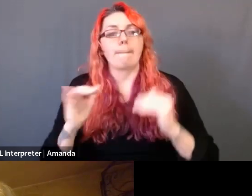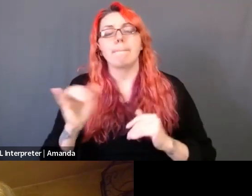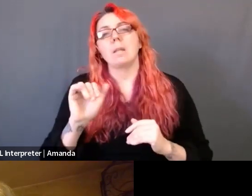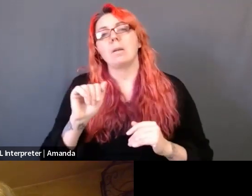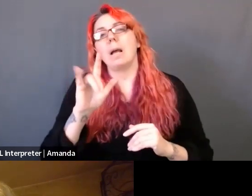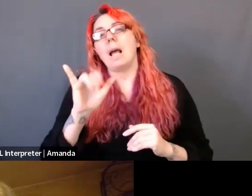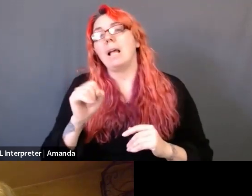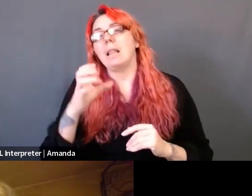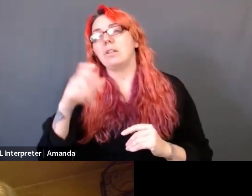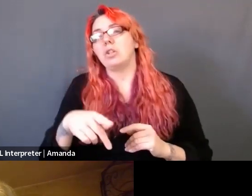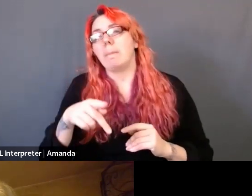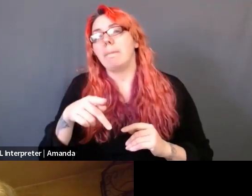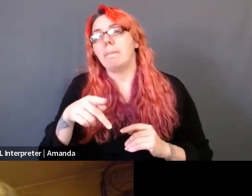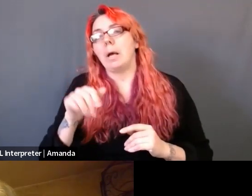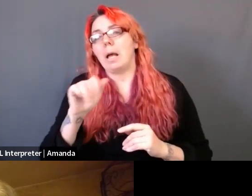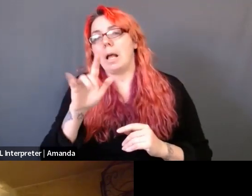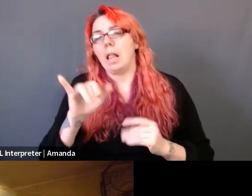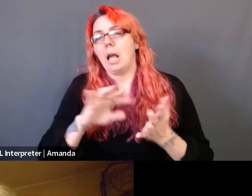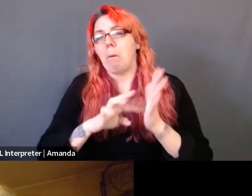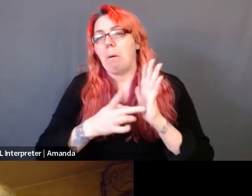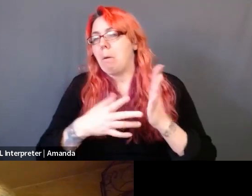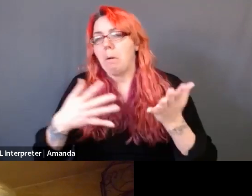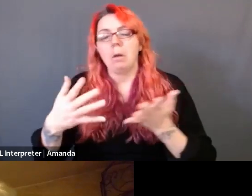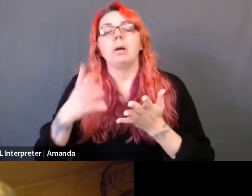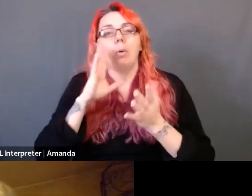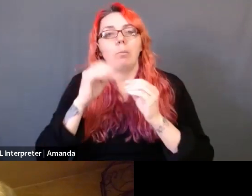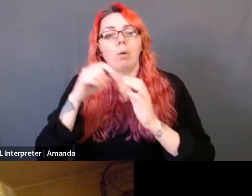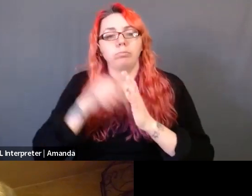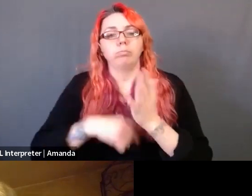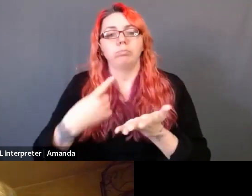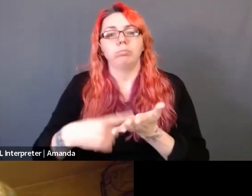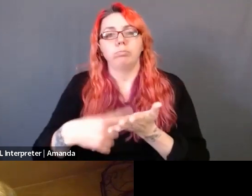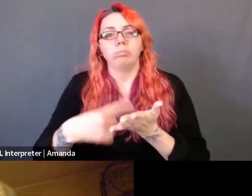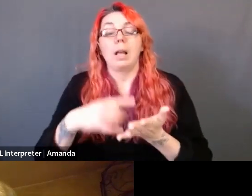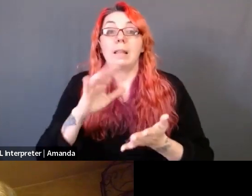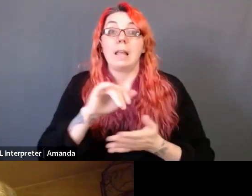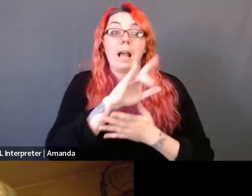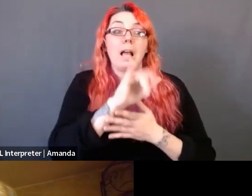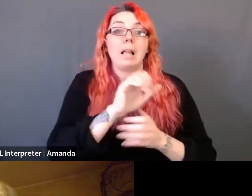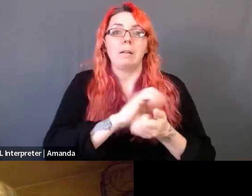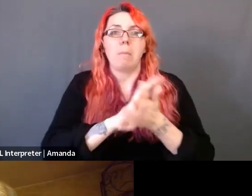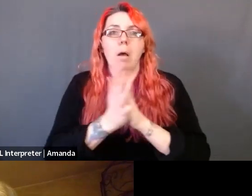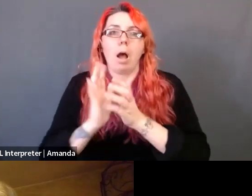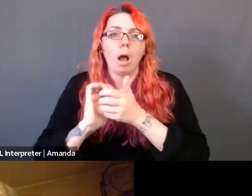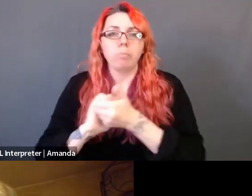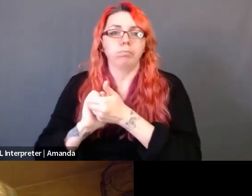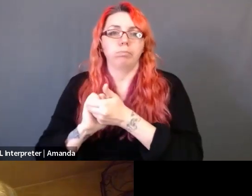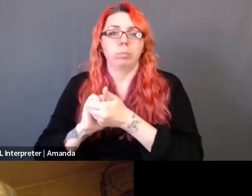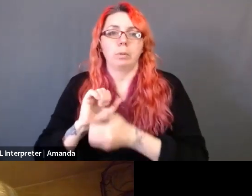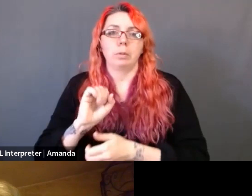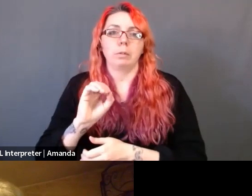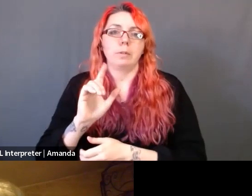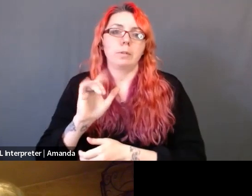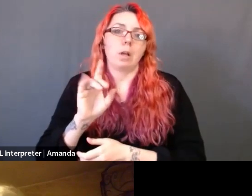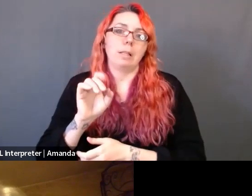about engaging. And you'll see that I have some slides about how that shifts to solidarity, right? And how we show up in the work. And so that's kind of the frame